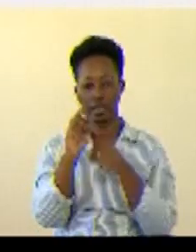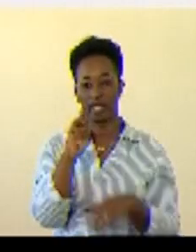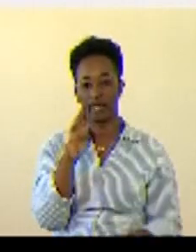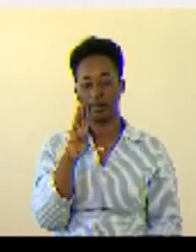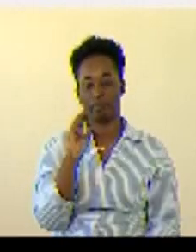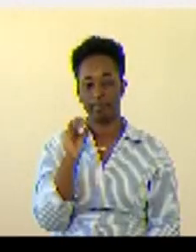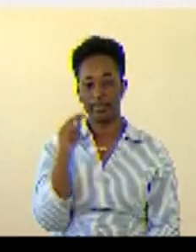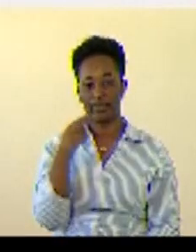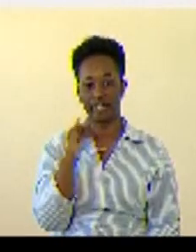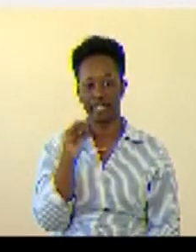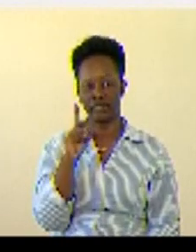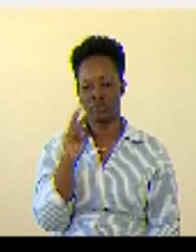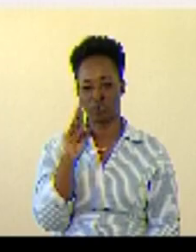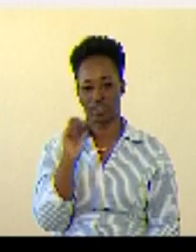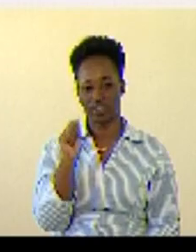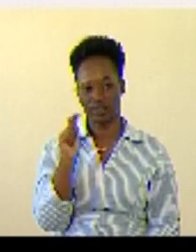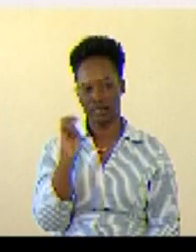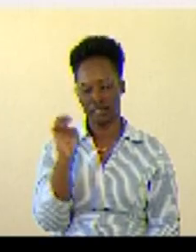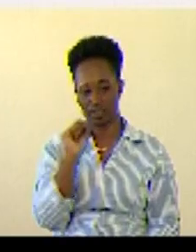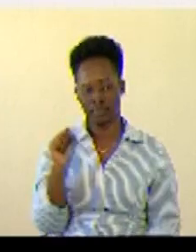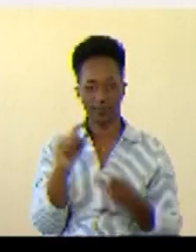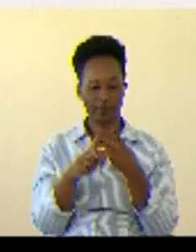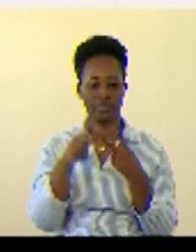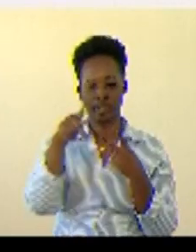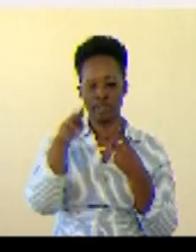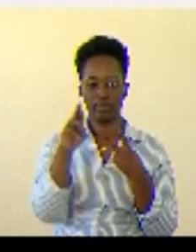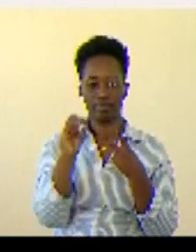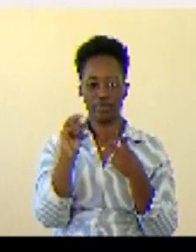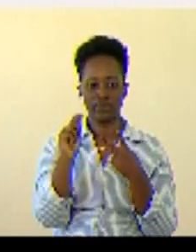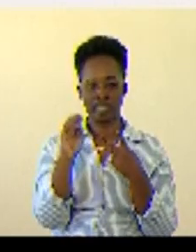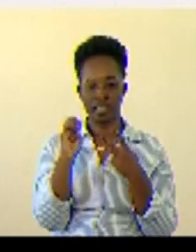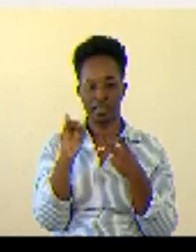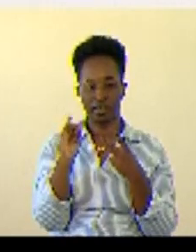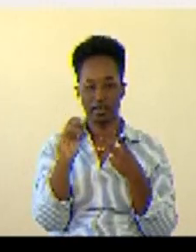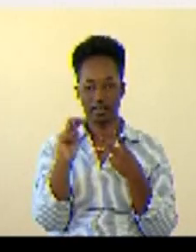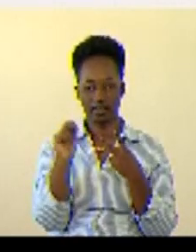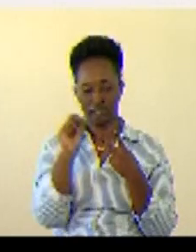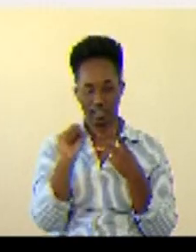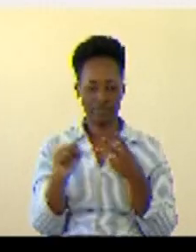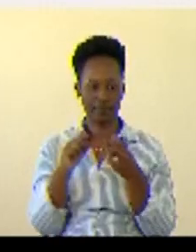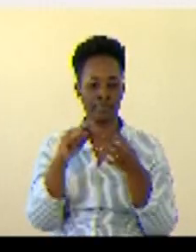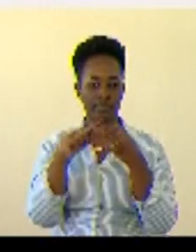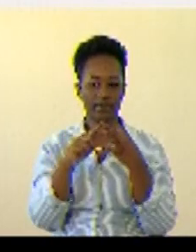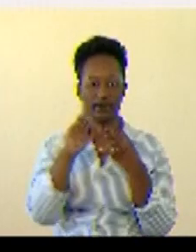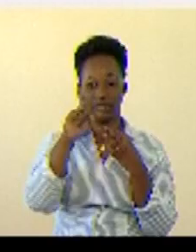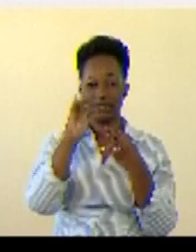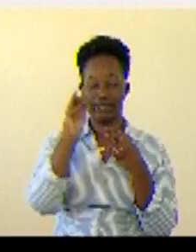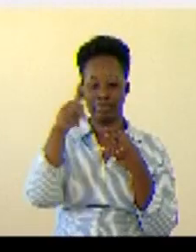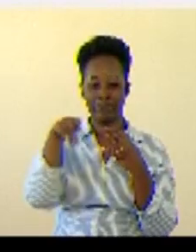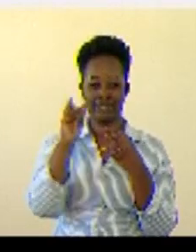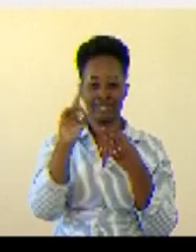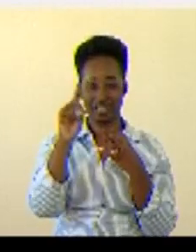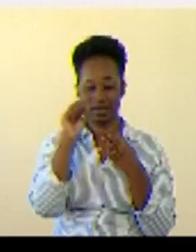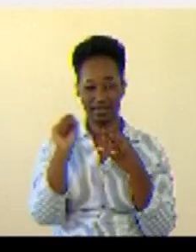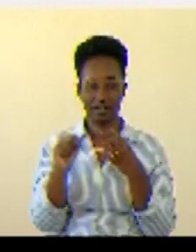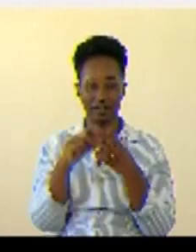have lipids, we have vitamins, and mineral salts. All of them, they are very important to our body because